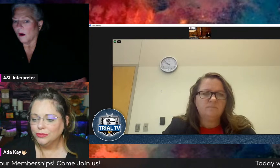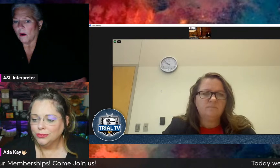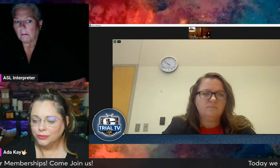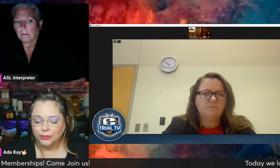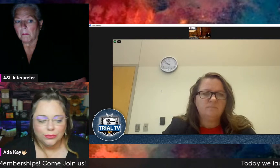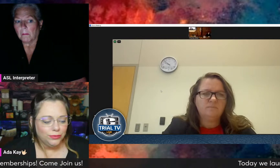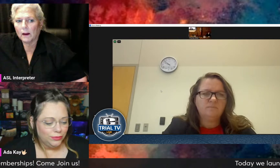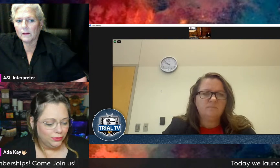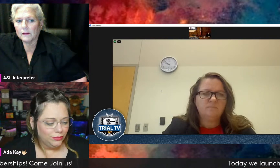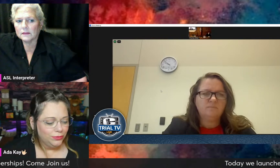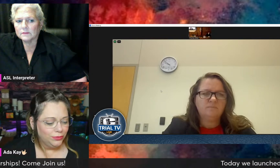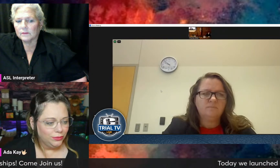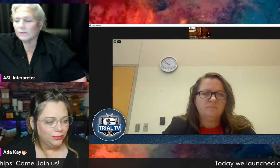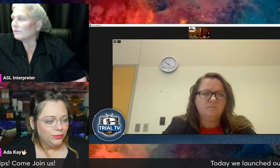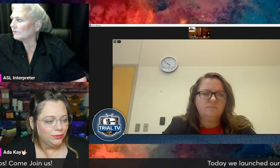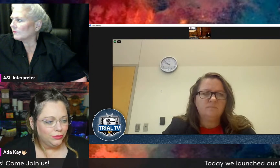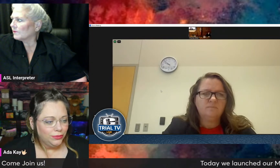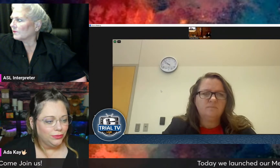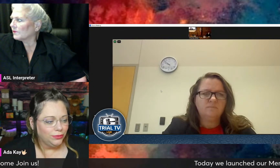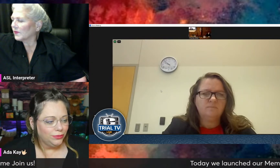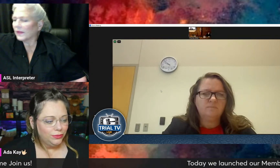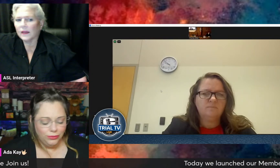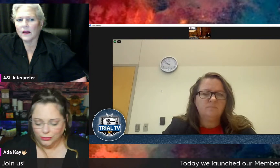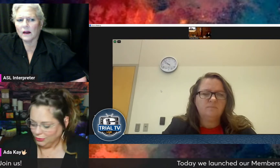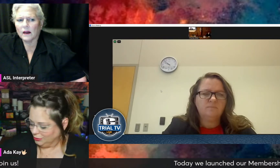Okay, Mr. Nelson, who's the next witness going to be?